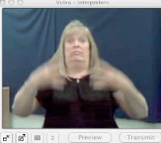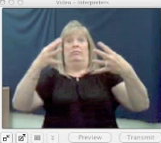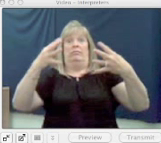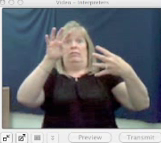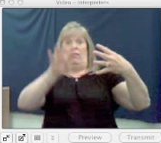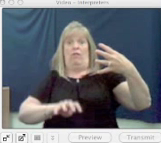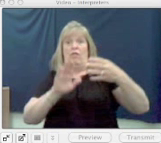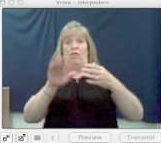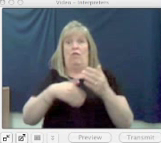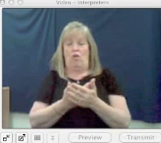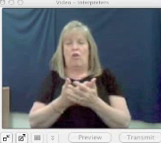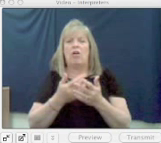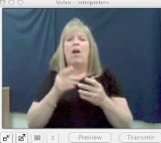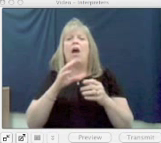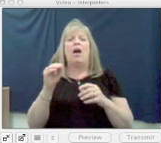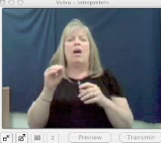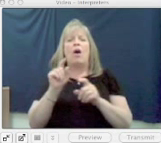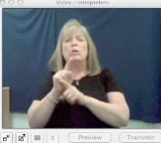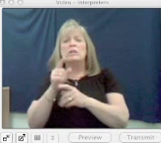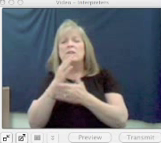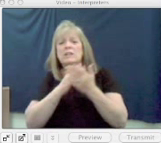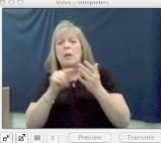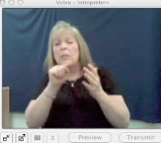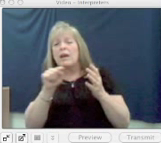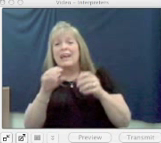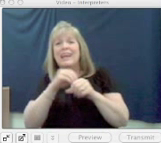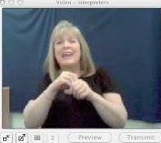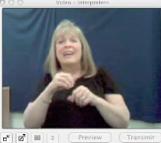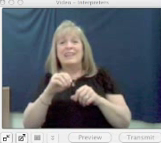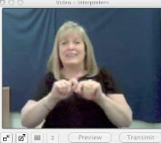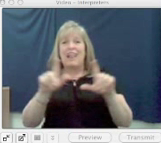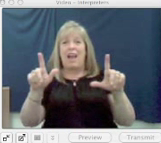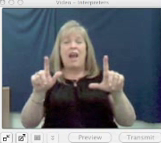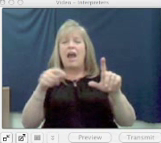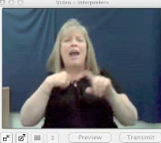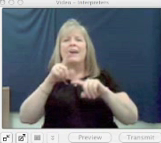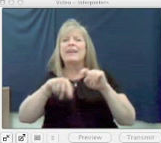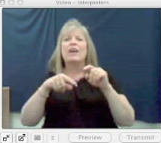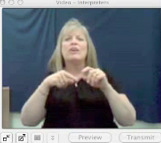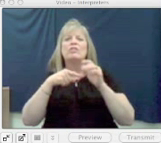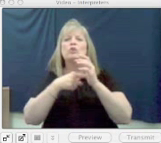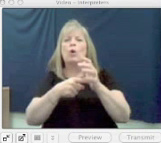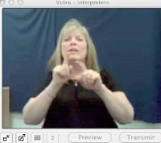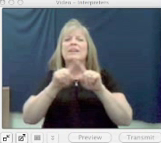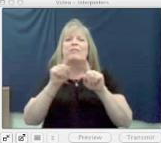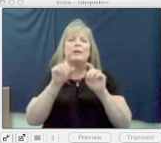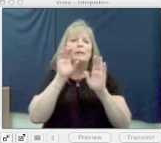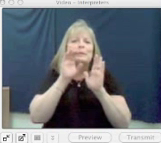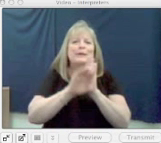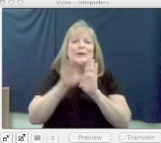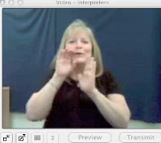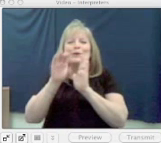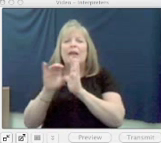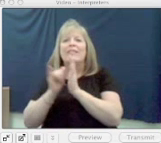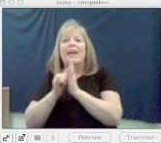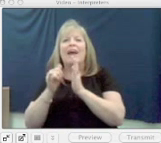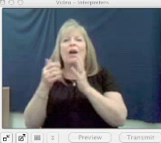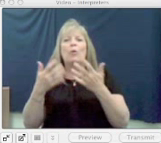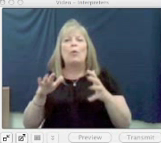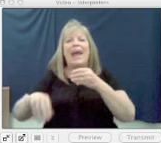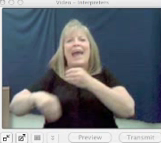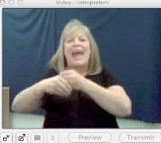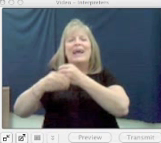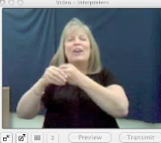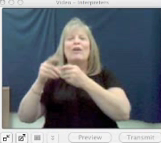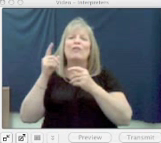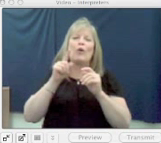particular place in my slides, I won't be able to show the individual pictures that have been added for the animation